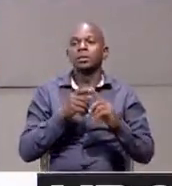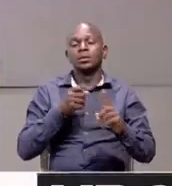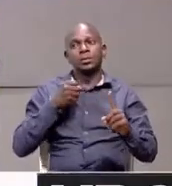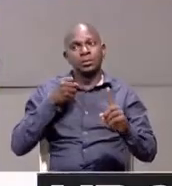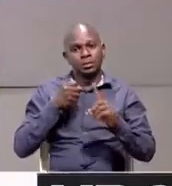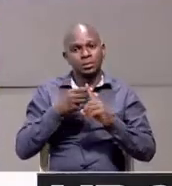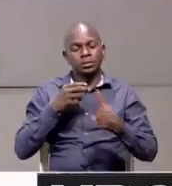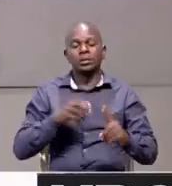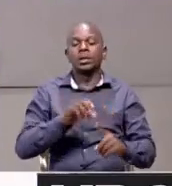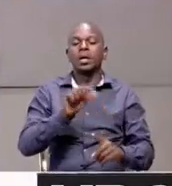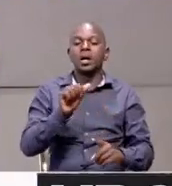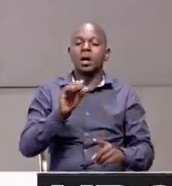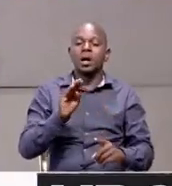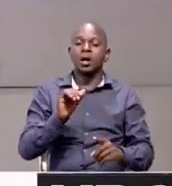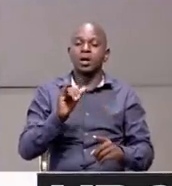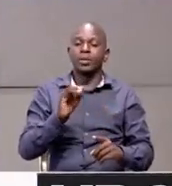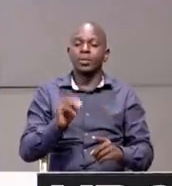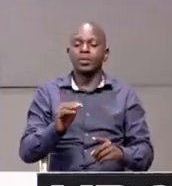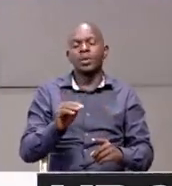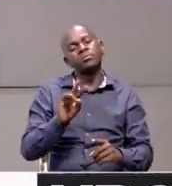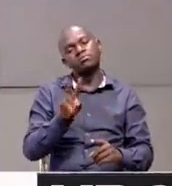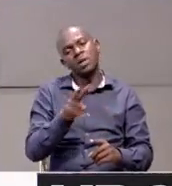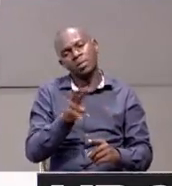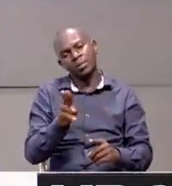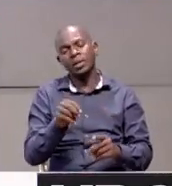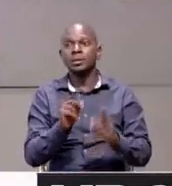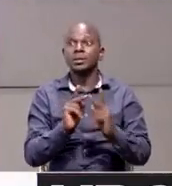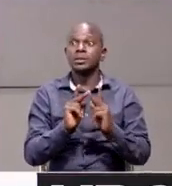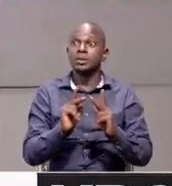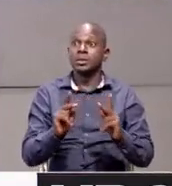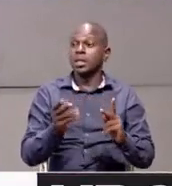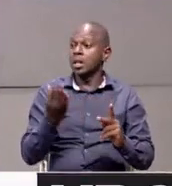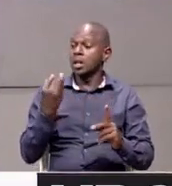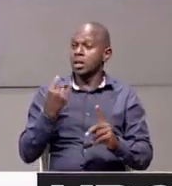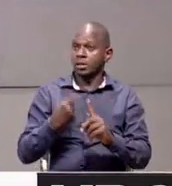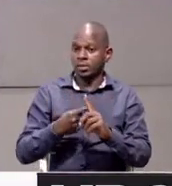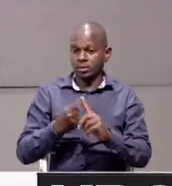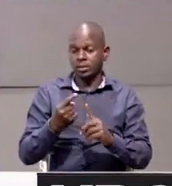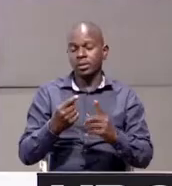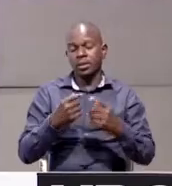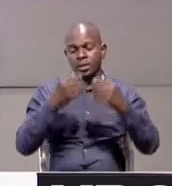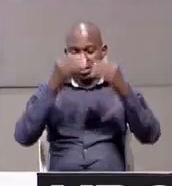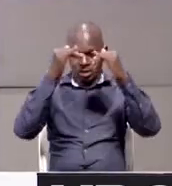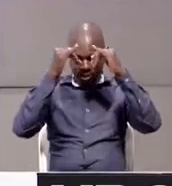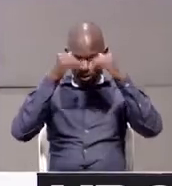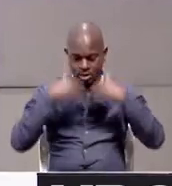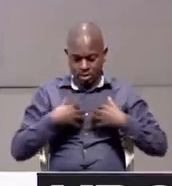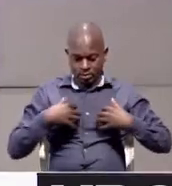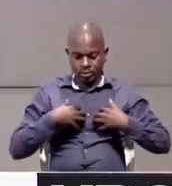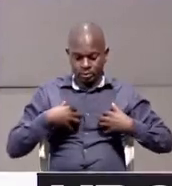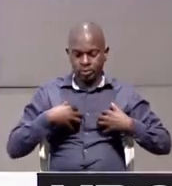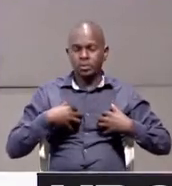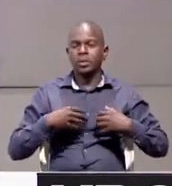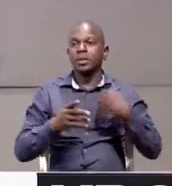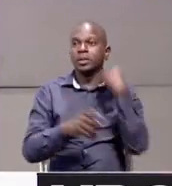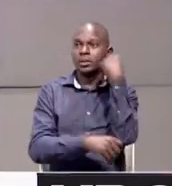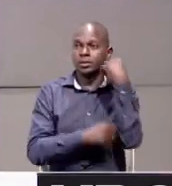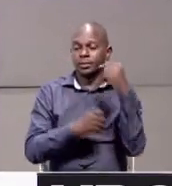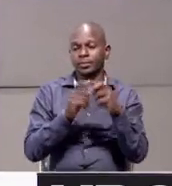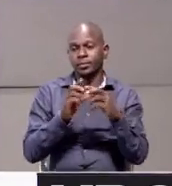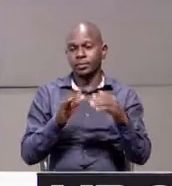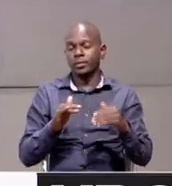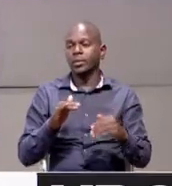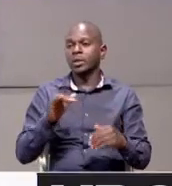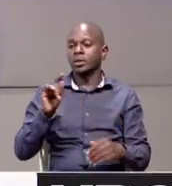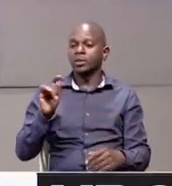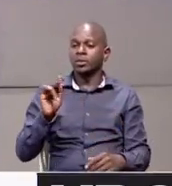and Abim had relative peace until last month when reports of animal thefts came. It is alleged the Turkana from